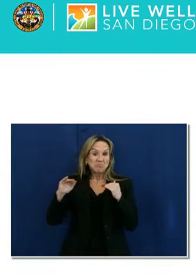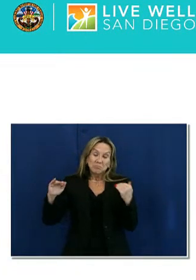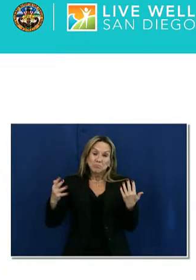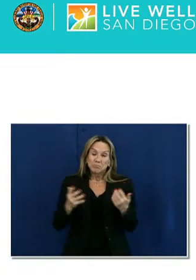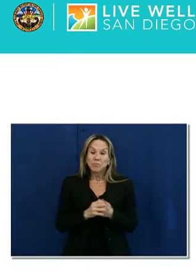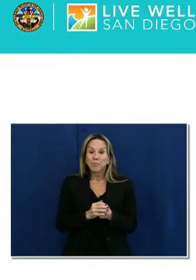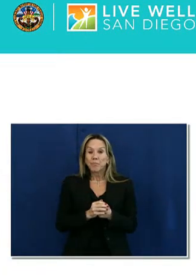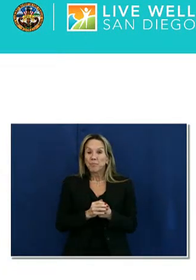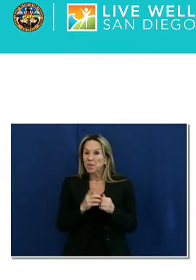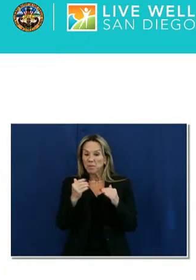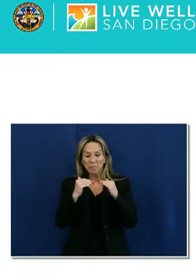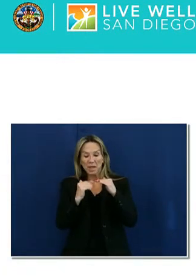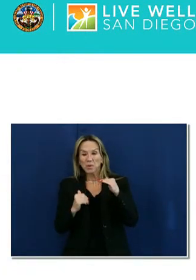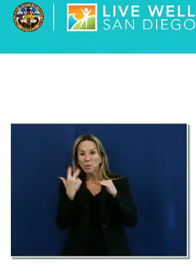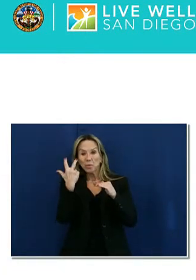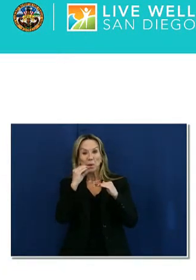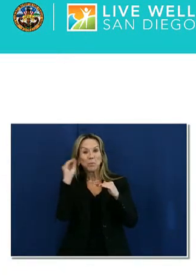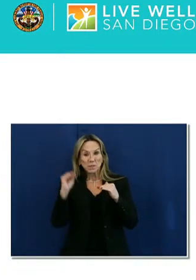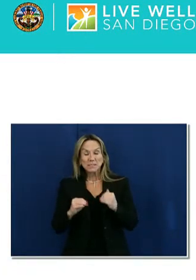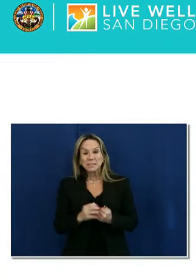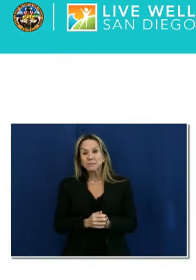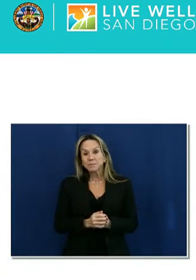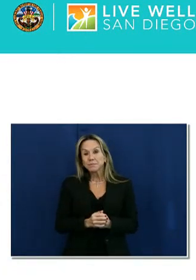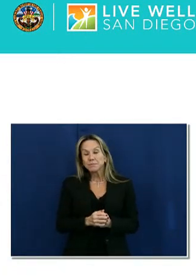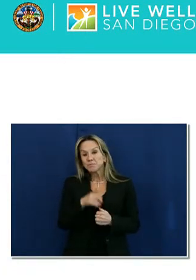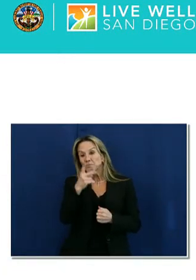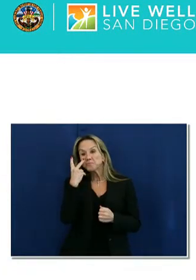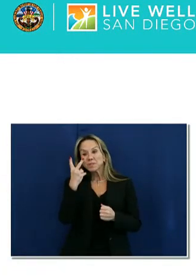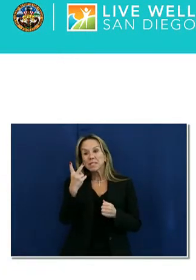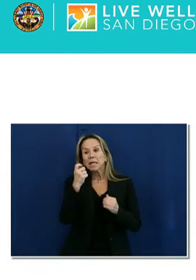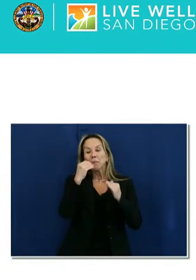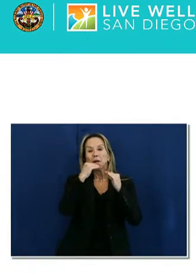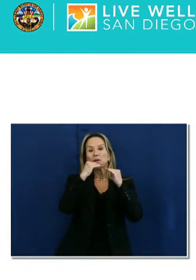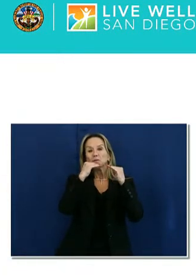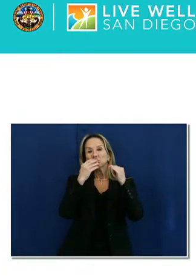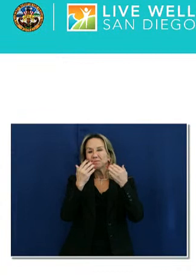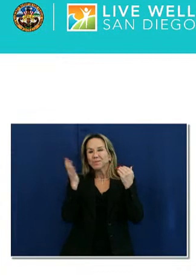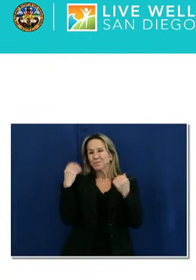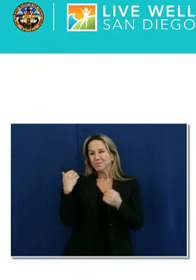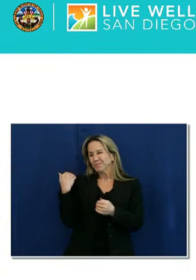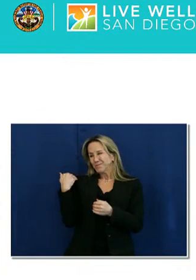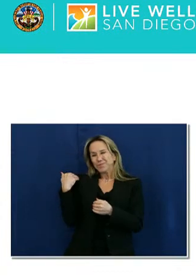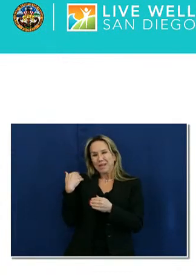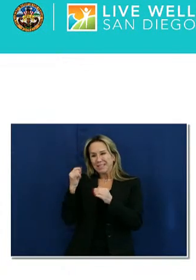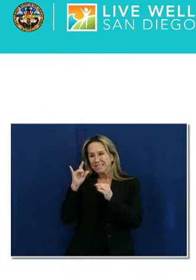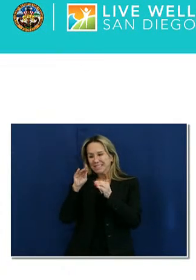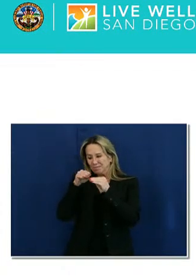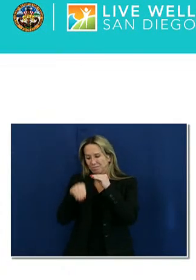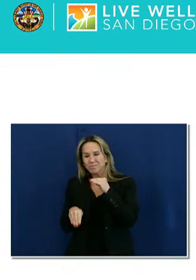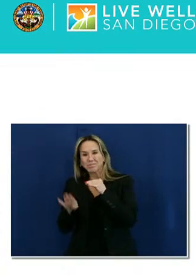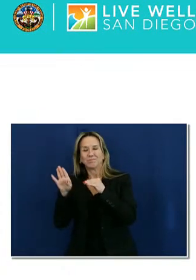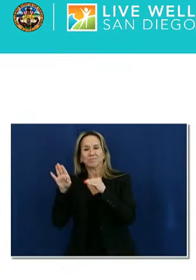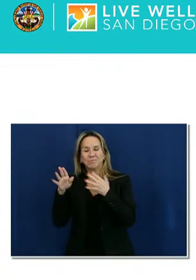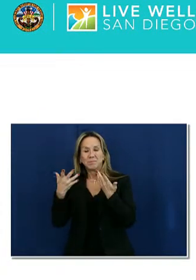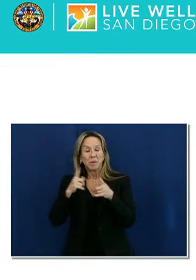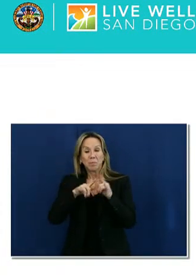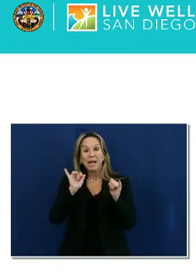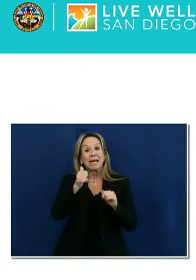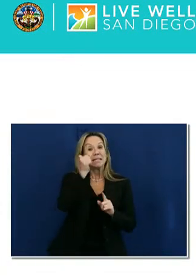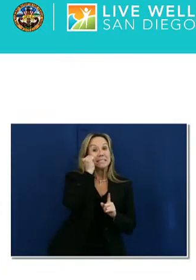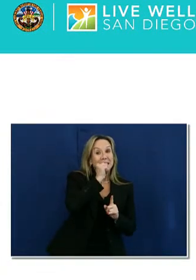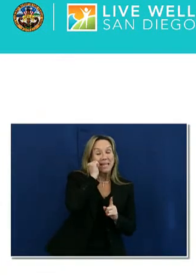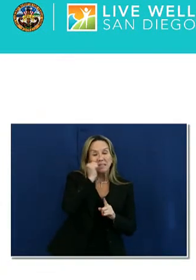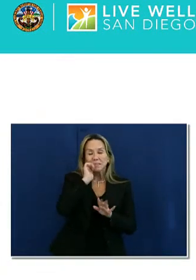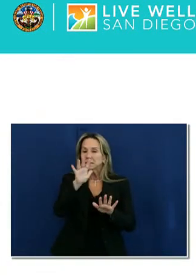stable, just under 3% presently. You can see a drop a while back, and again, that day-to-day totals are not as important as the